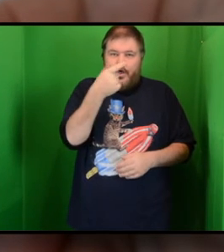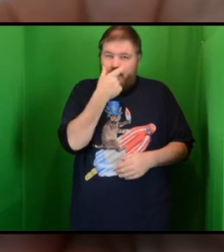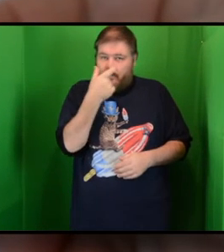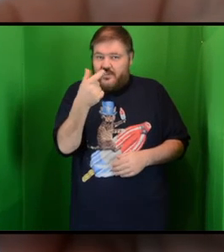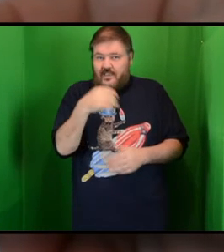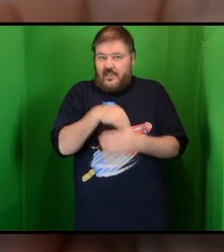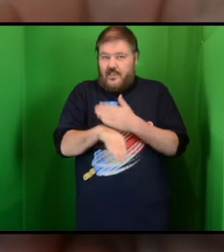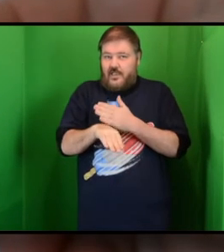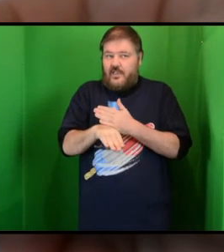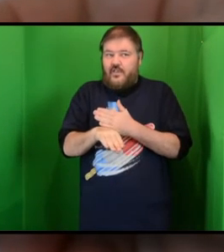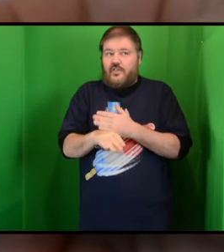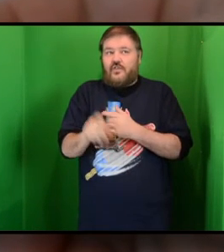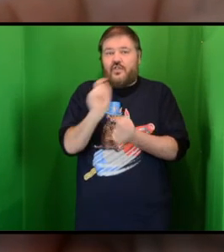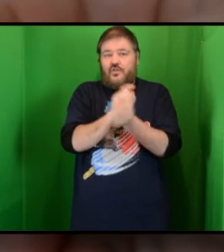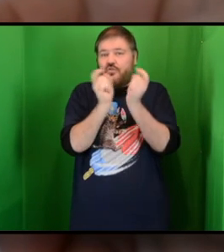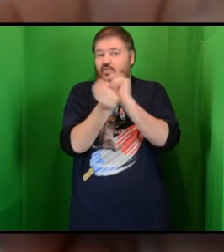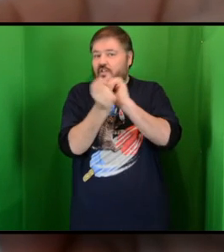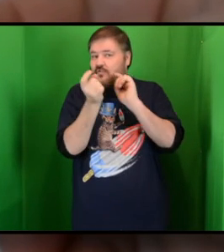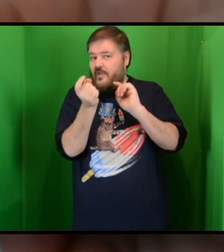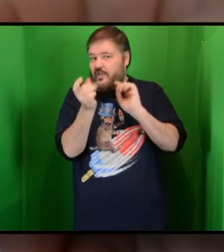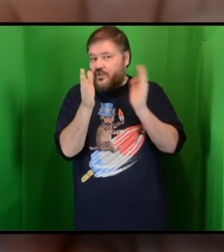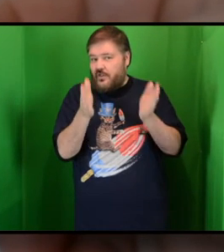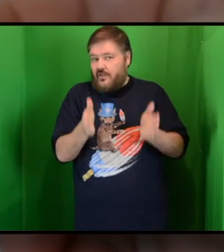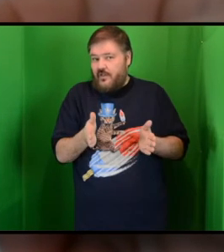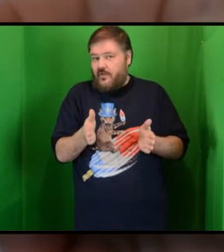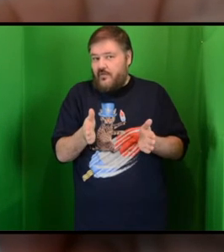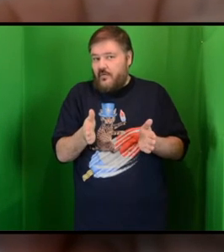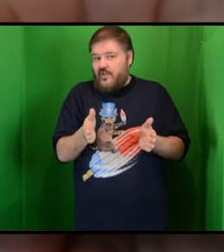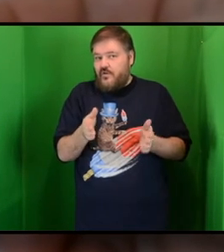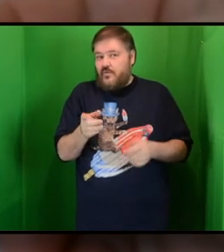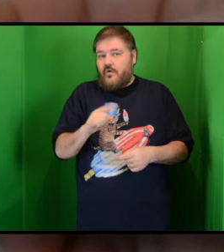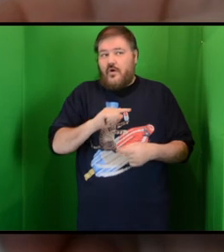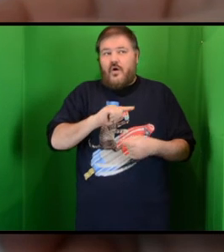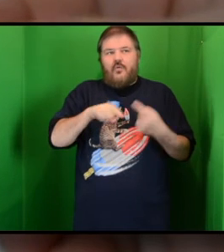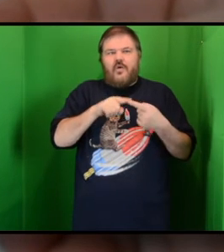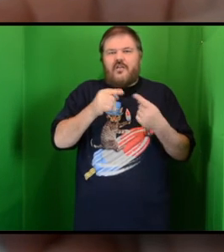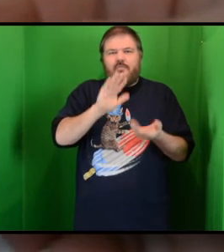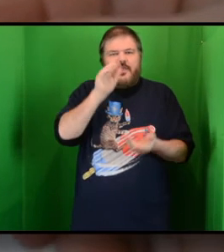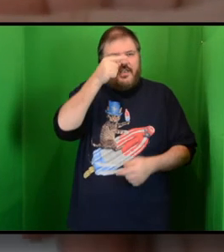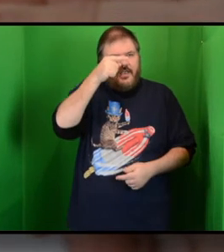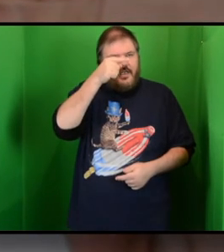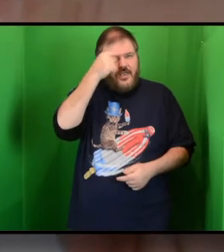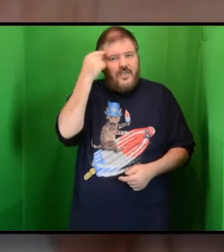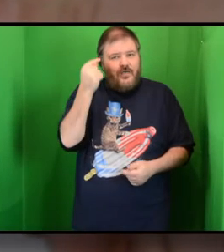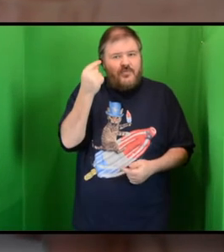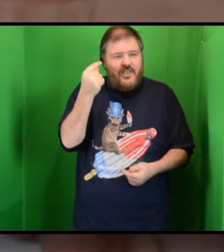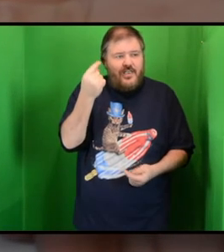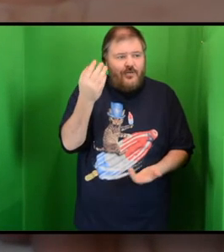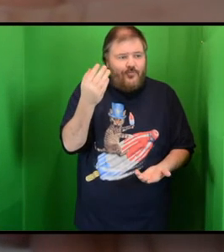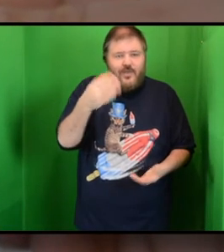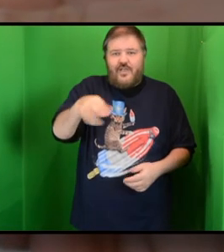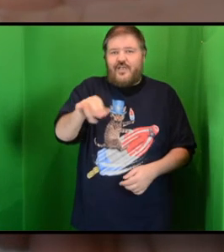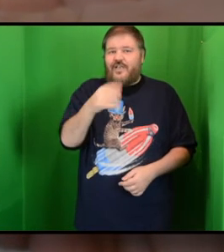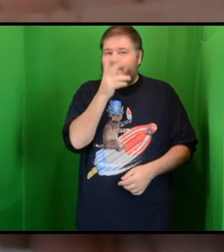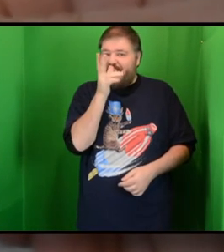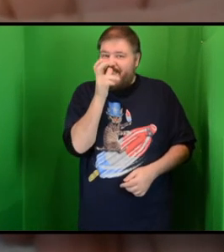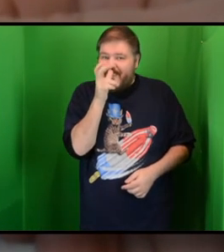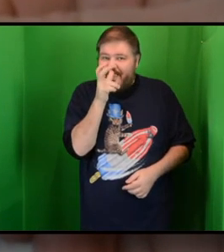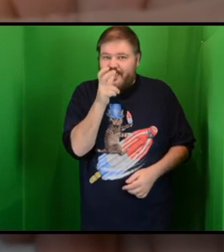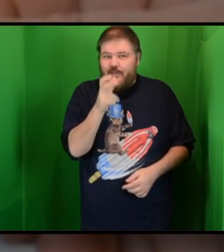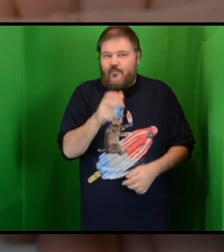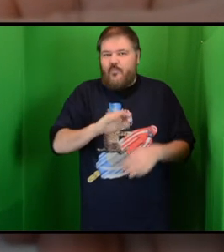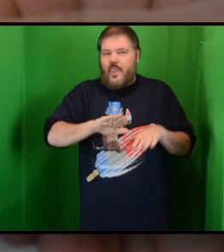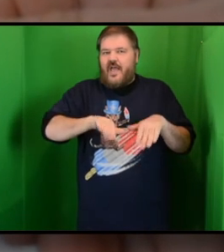got, I don't know, like a glowing green sword or something like that. It's pretty cool. Of course, they do get together and they can form